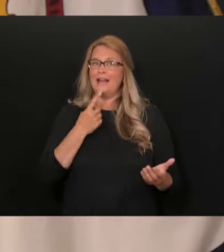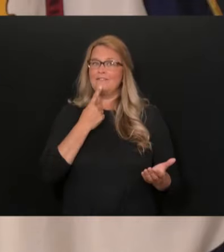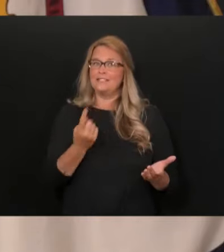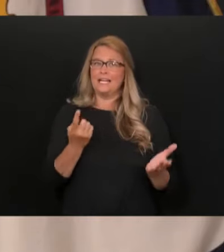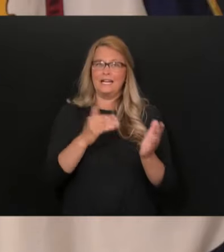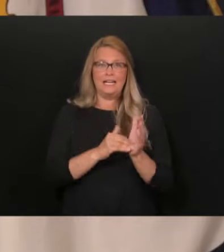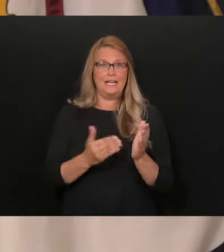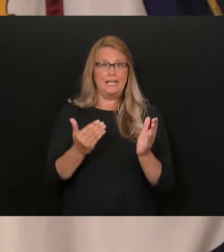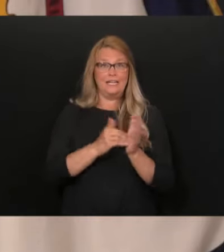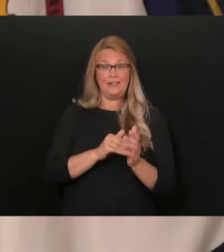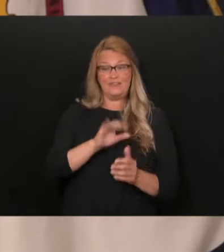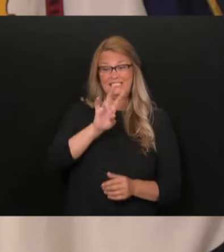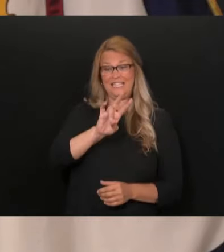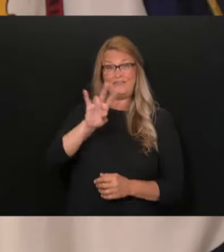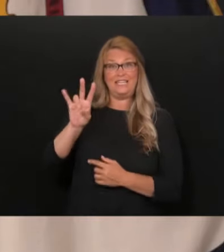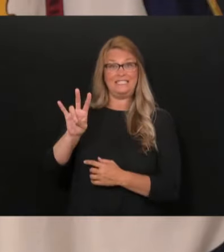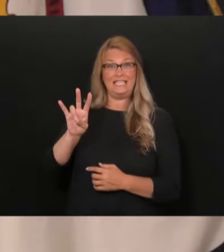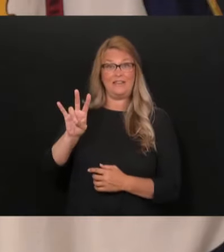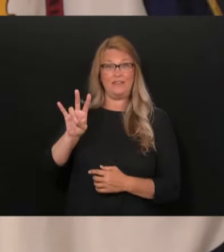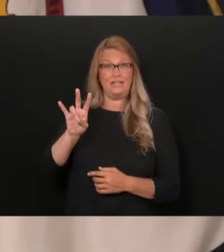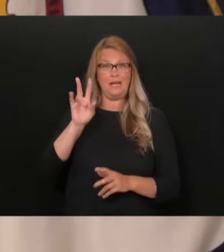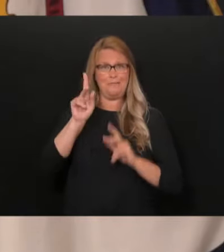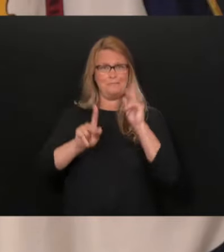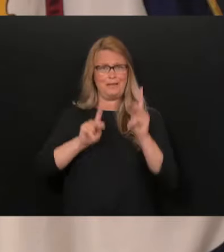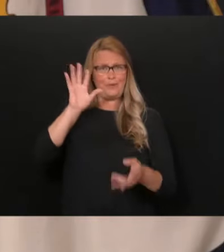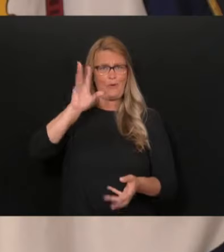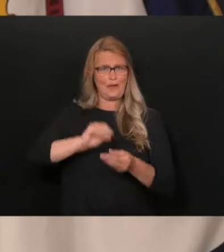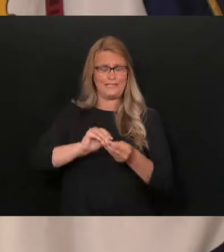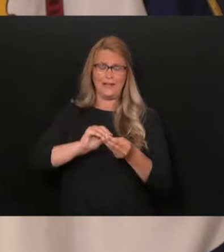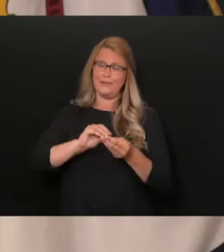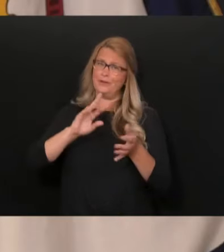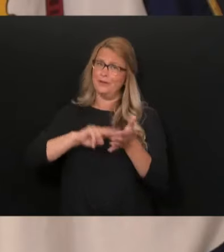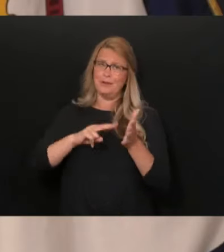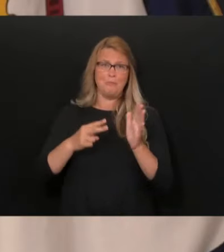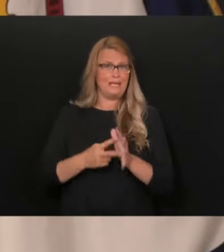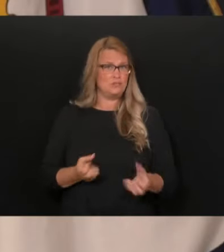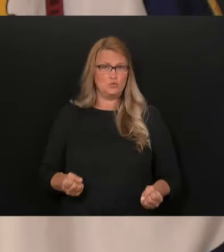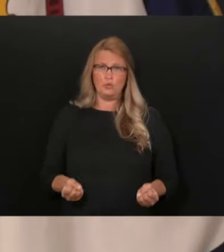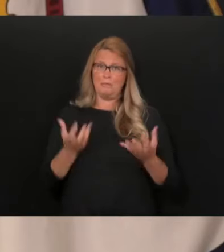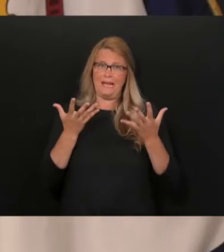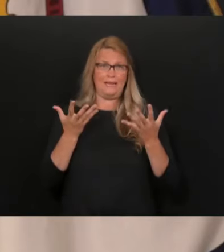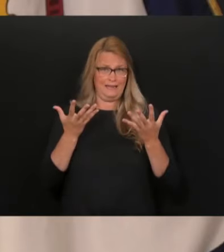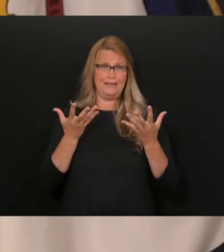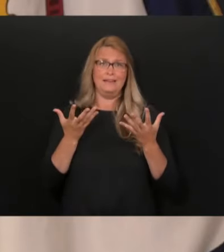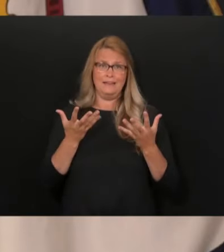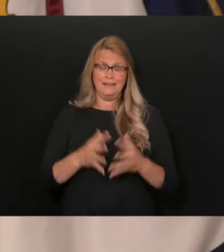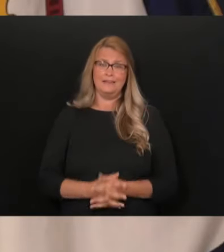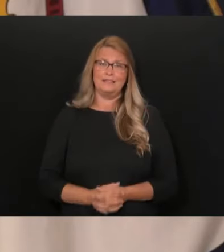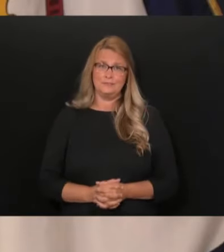the 77 is surely too many. It's 77 too many. But